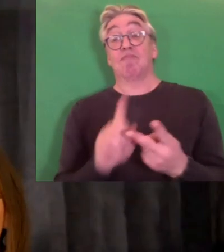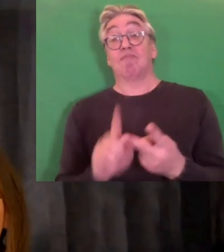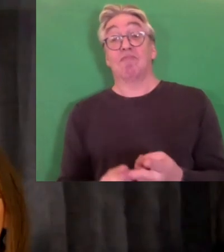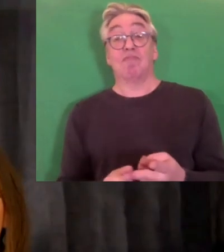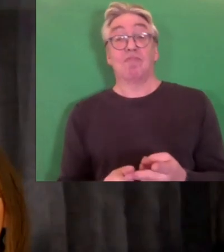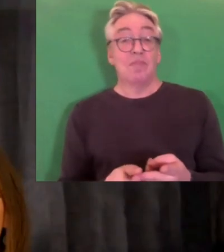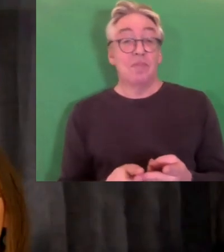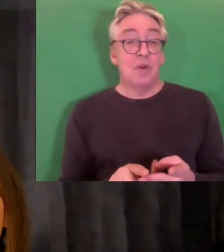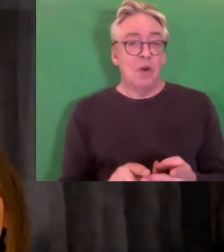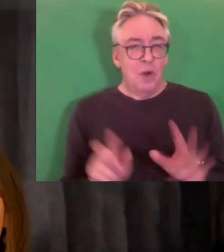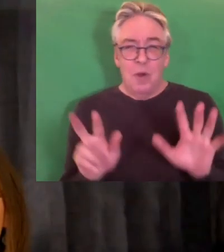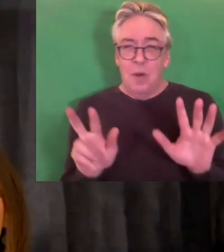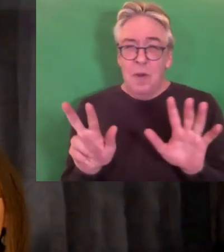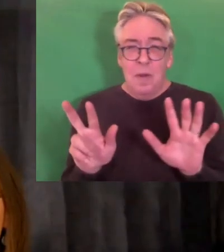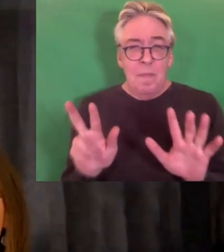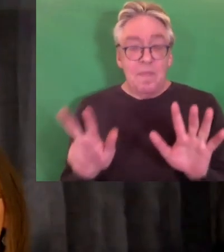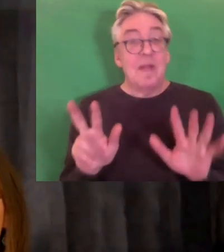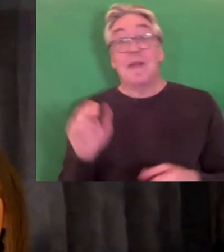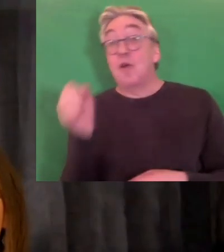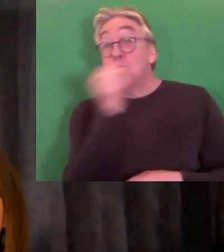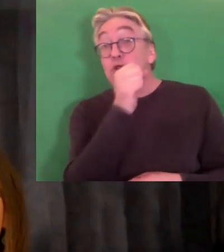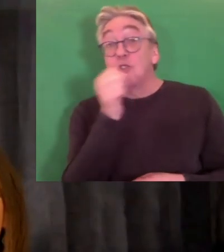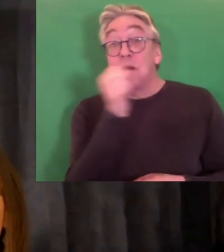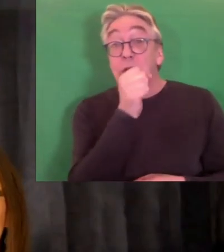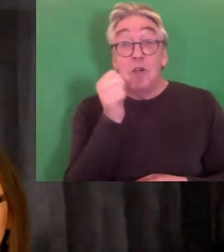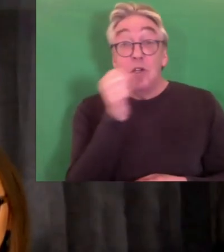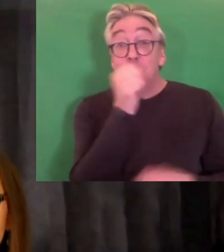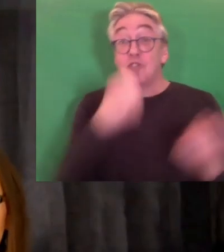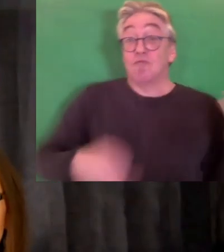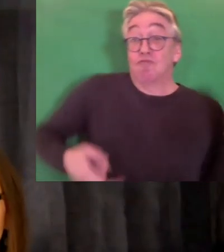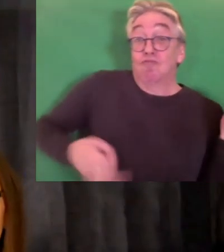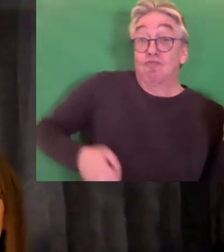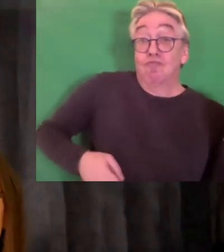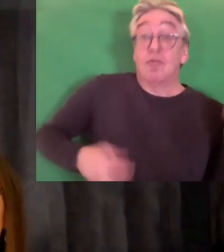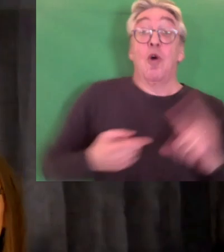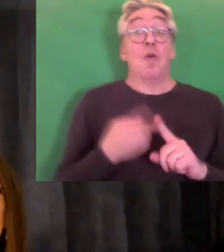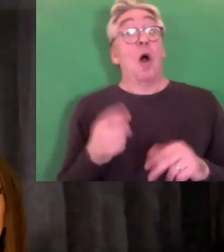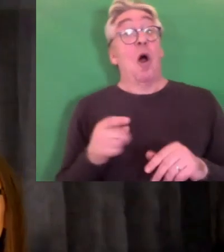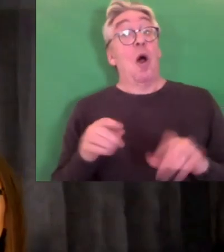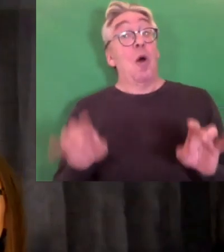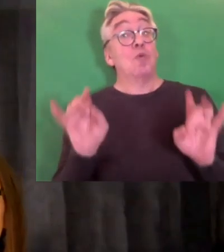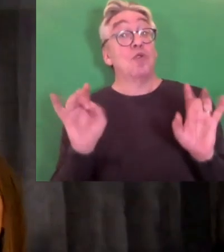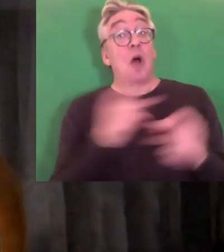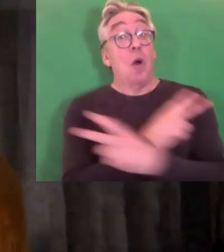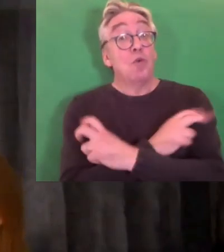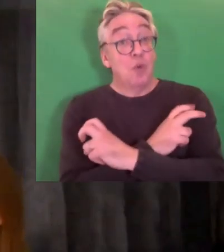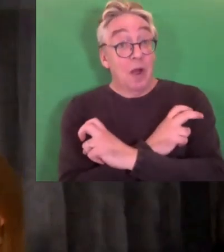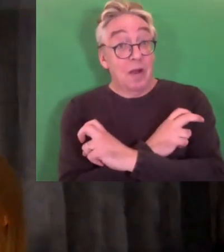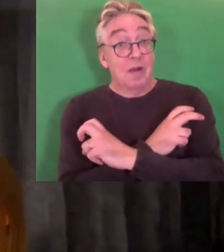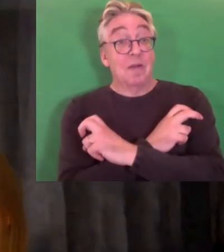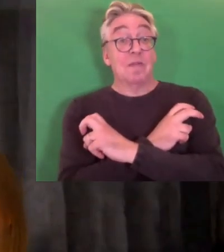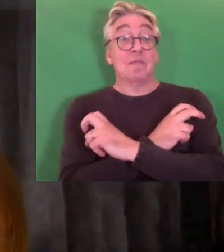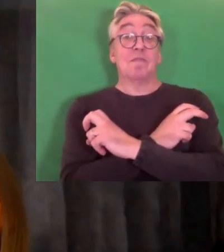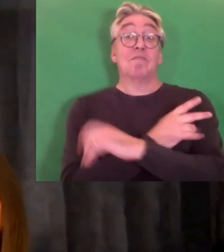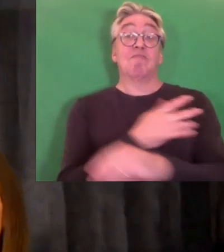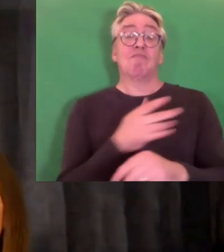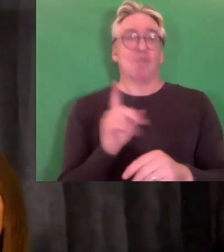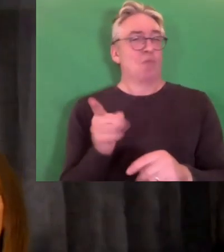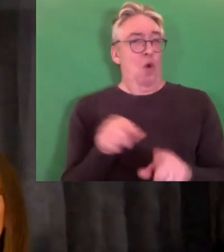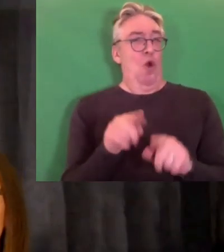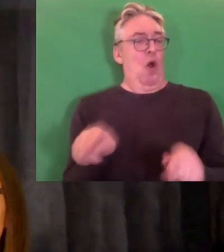eight singers and songwriters. Musicians. From Austria. From Austria, from very well-known bands in Austria, at